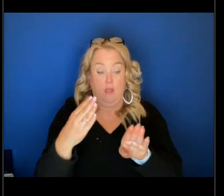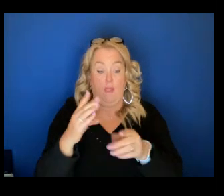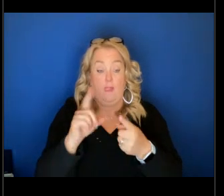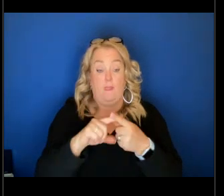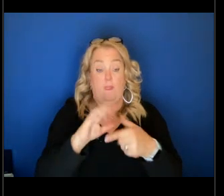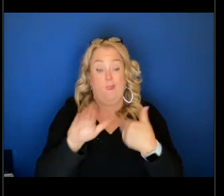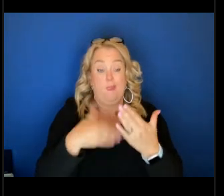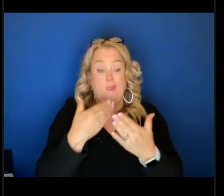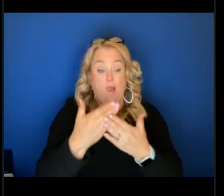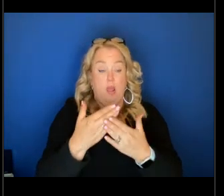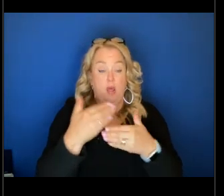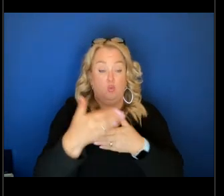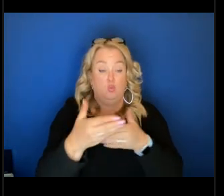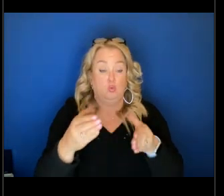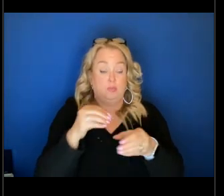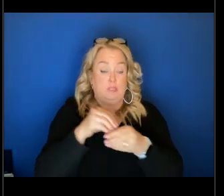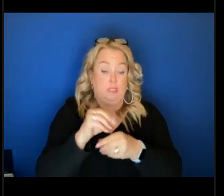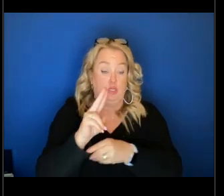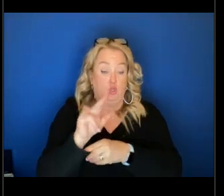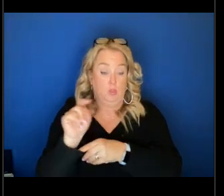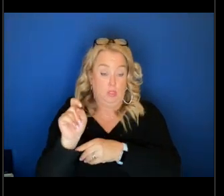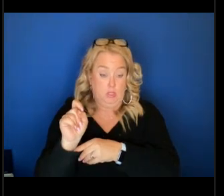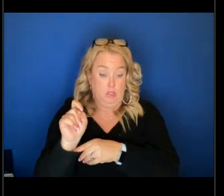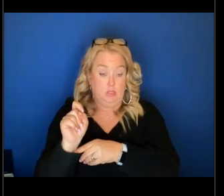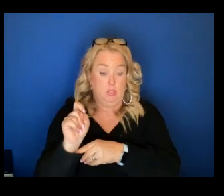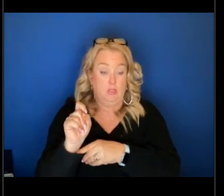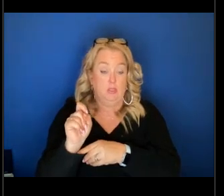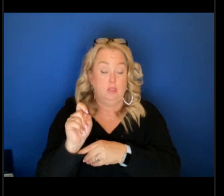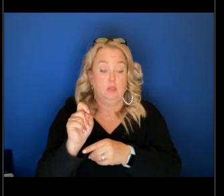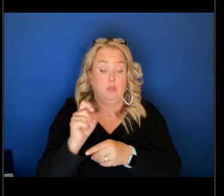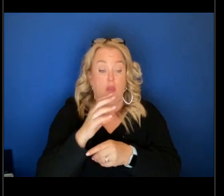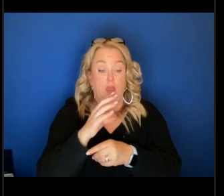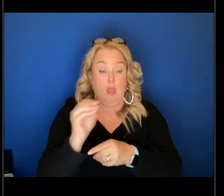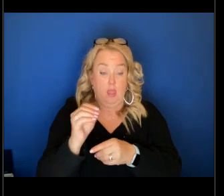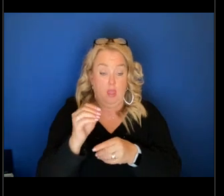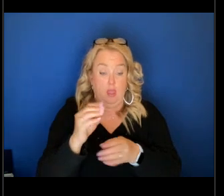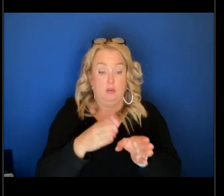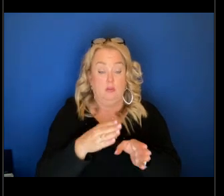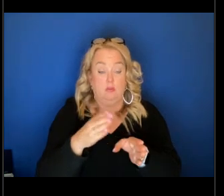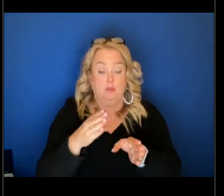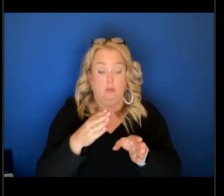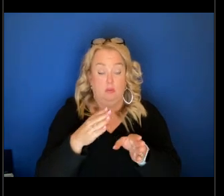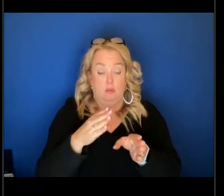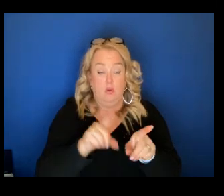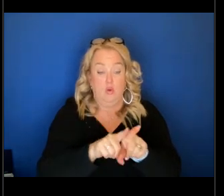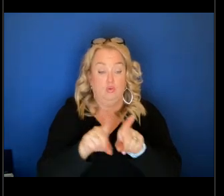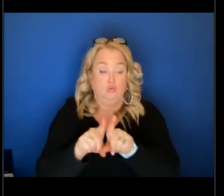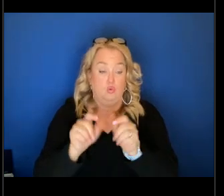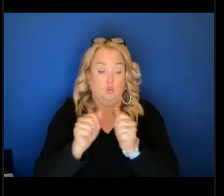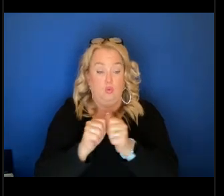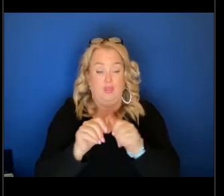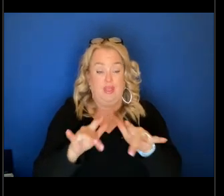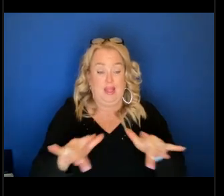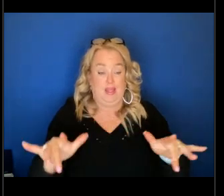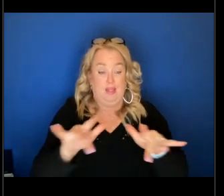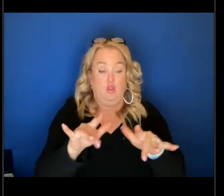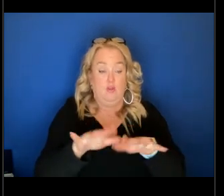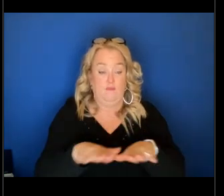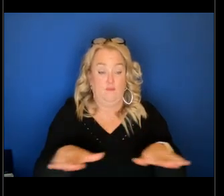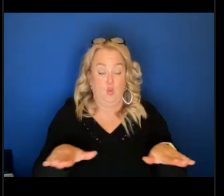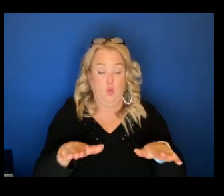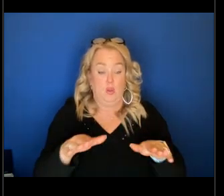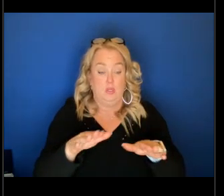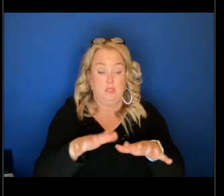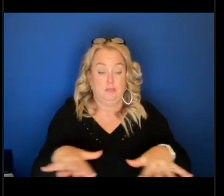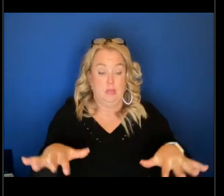door, continue through all the rooms in the unit, adjoin required clear floor spaces at all